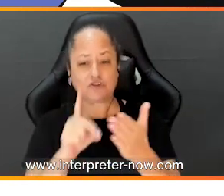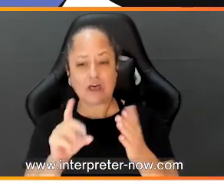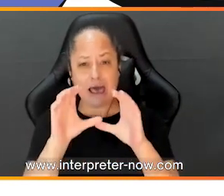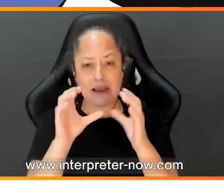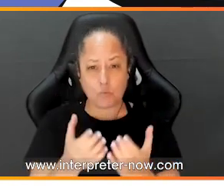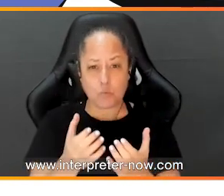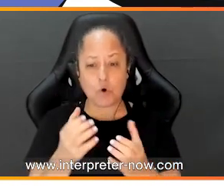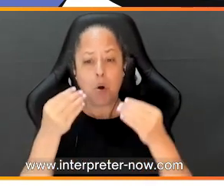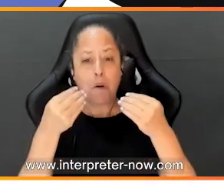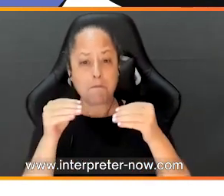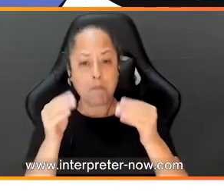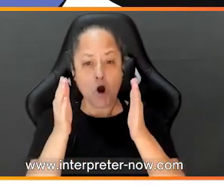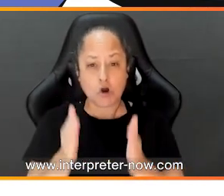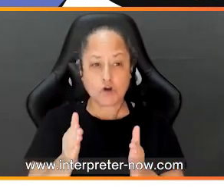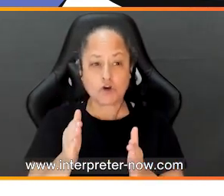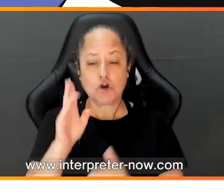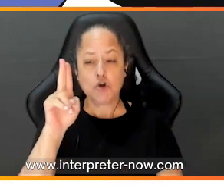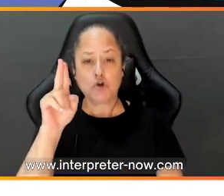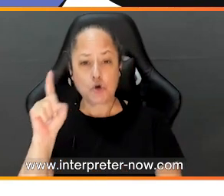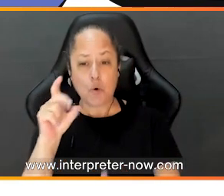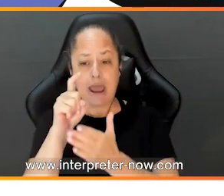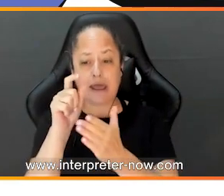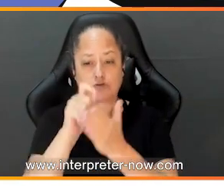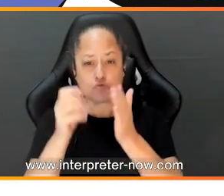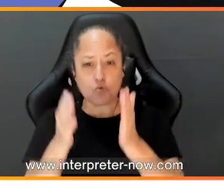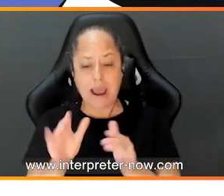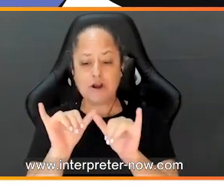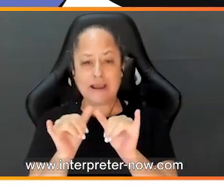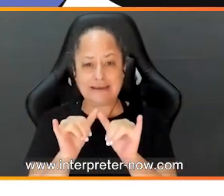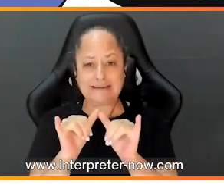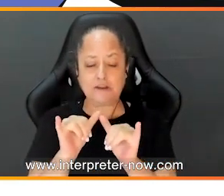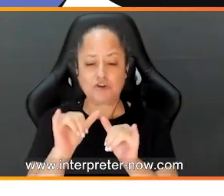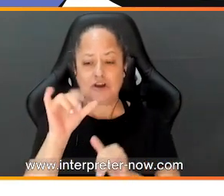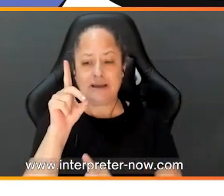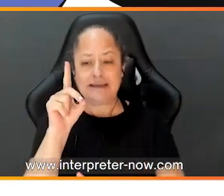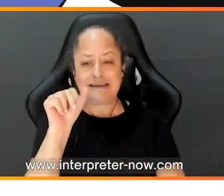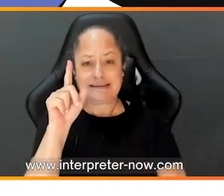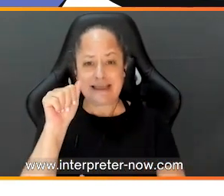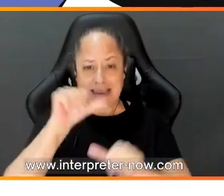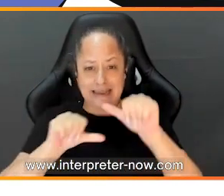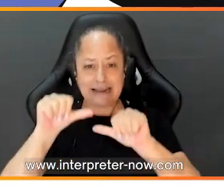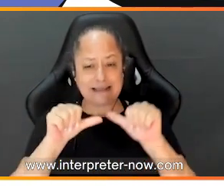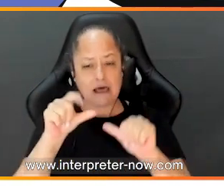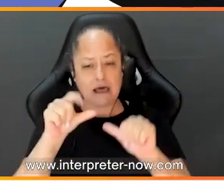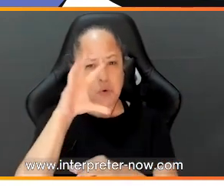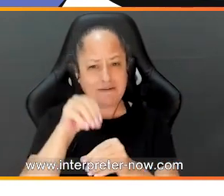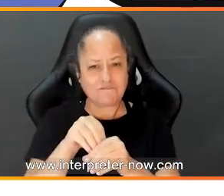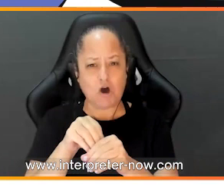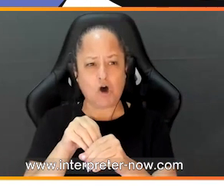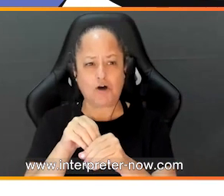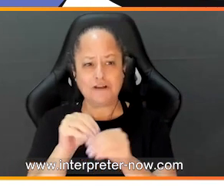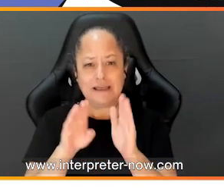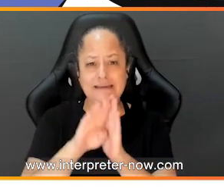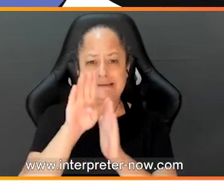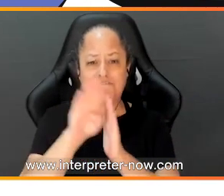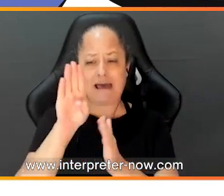to assess their needs. We're able to understand and see the world through their eyes, of course, the definition of empathy. And